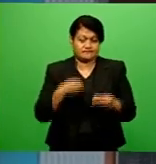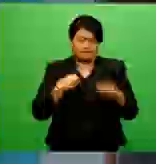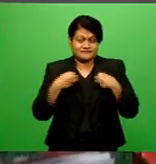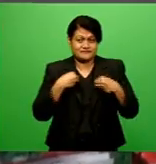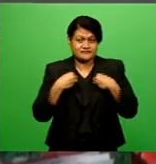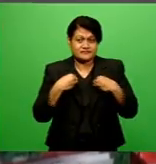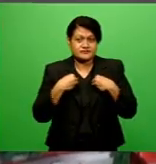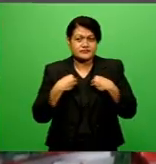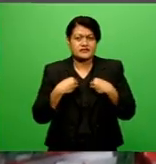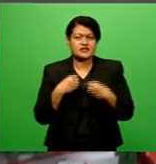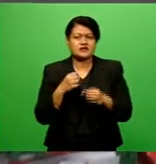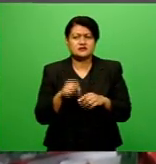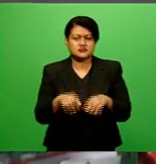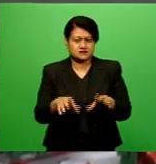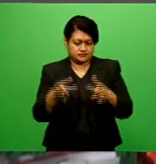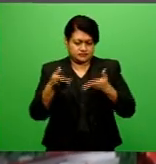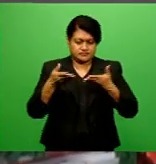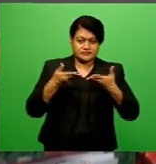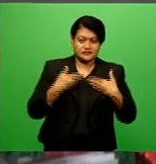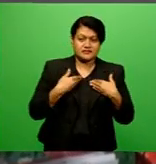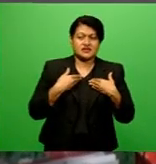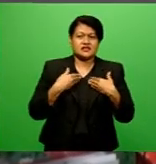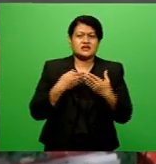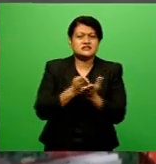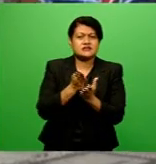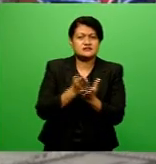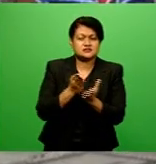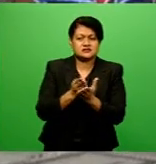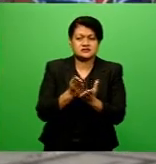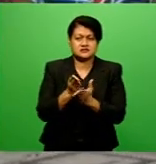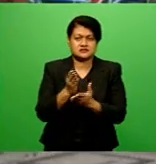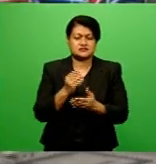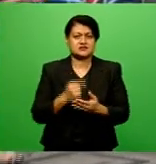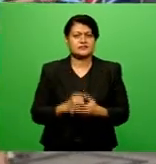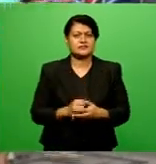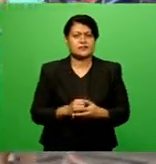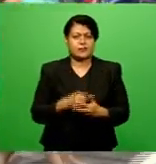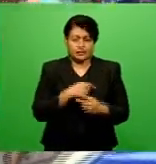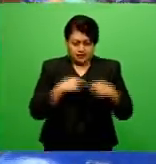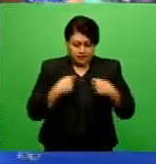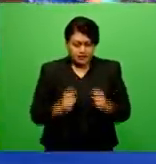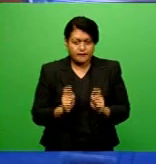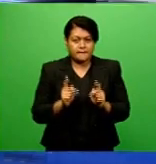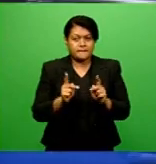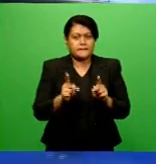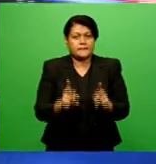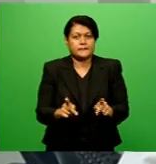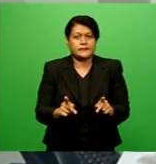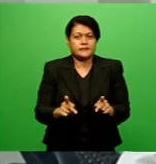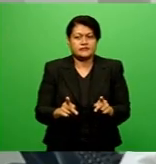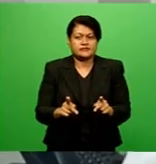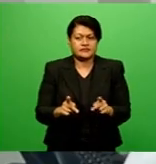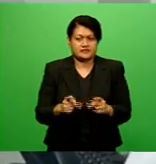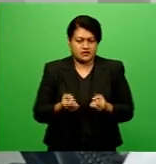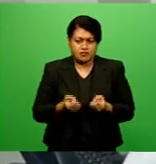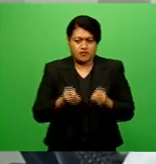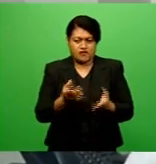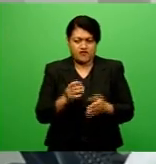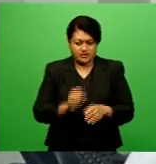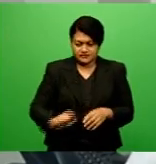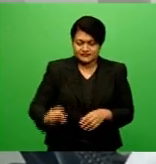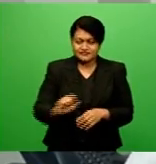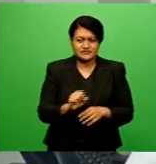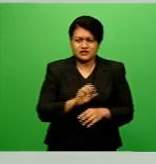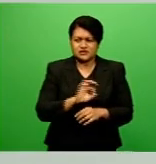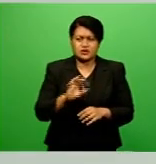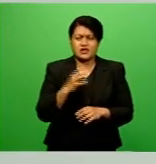provide these advisory services, that we house them here or we provide a secretariat in our office. They don't have to be a member